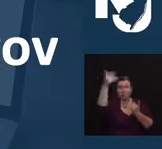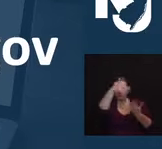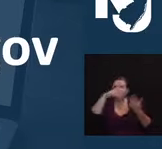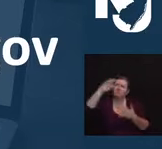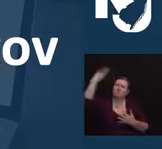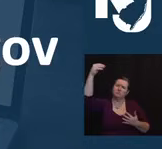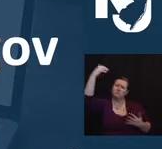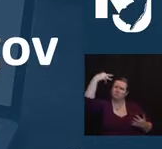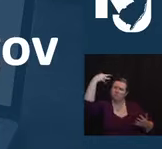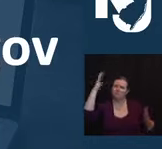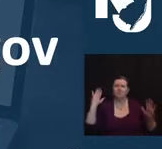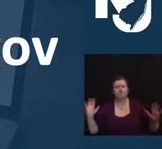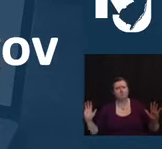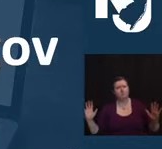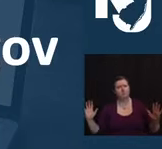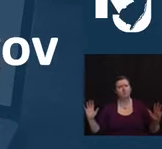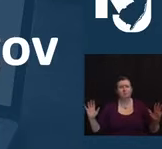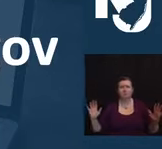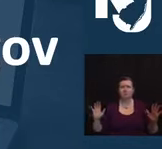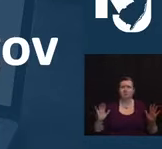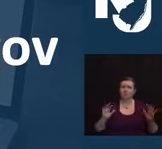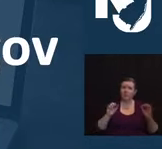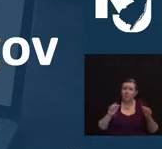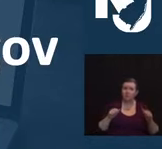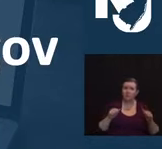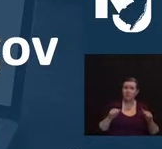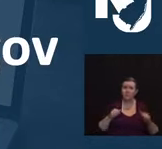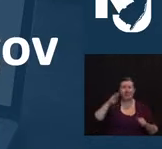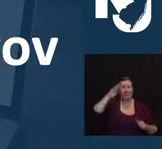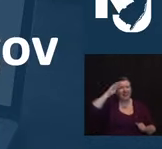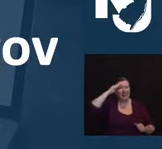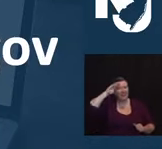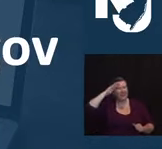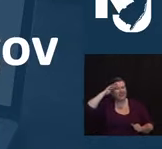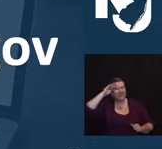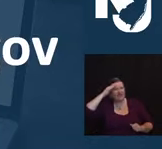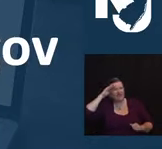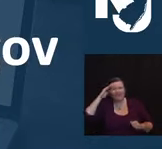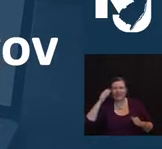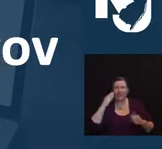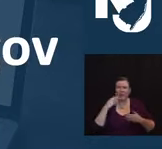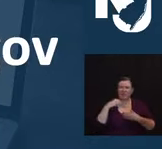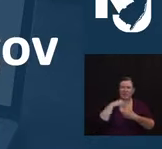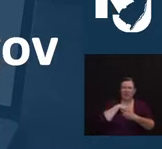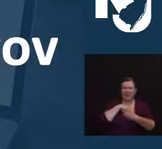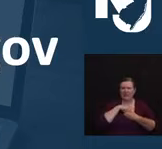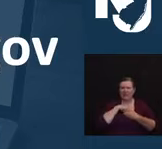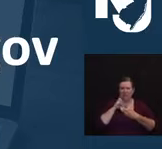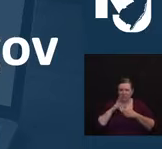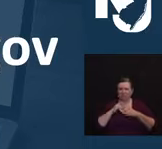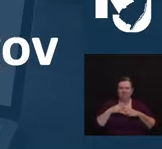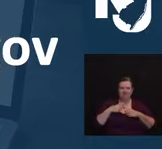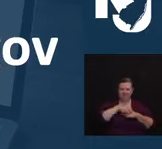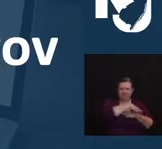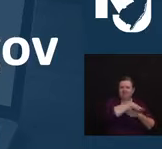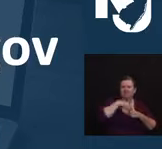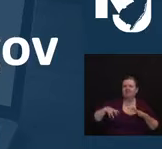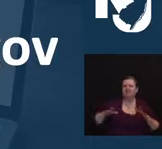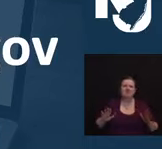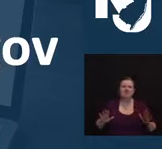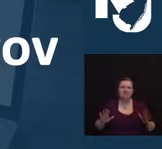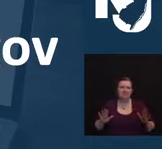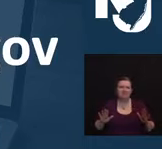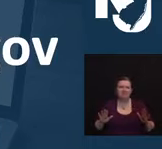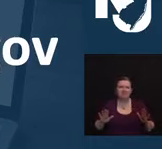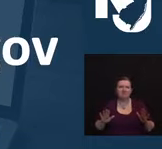many times more transmissible and lethal indoors than outdoors. And I applaud every restaurant, and there are literally tens of thousands